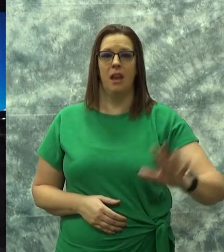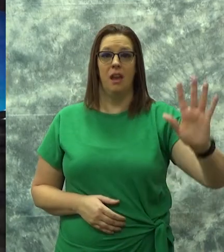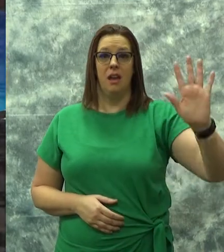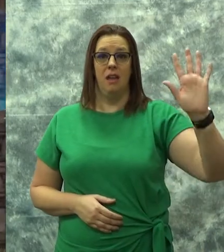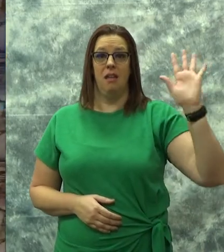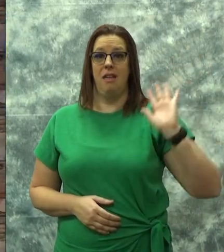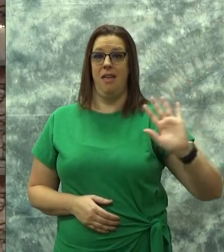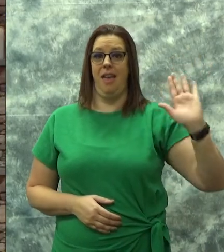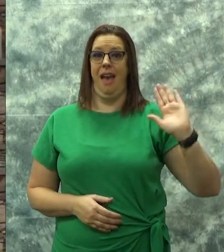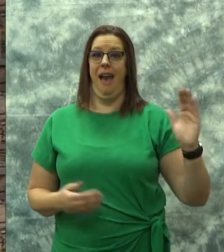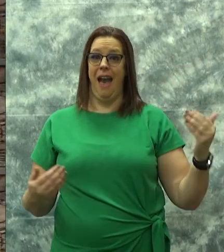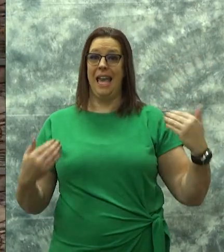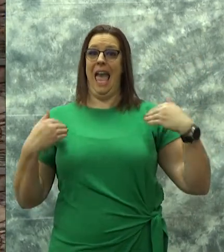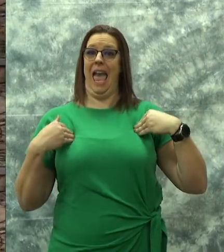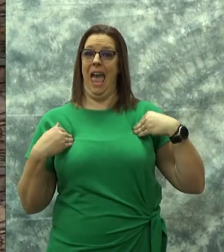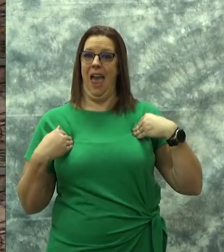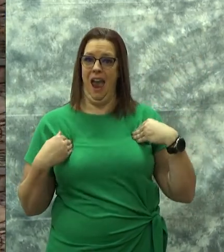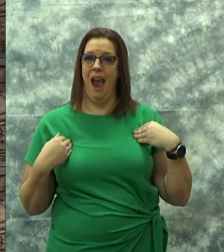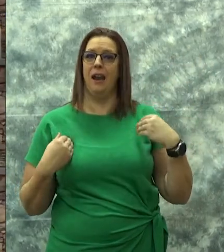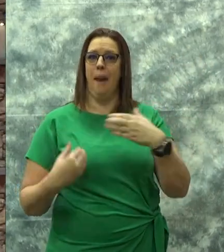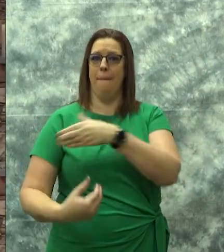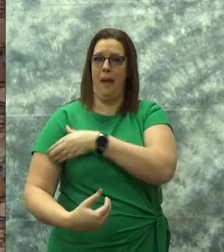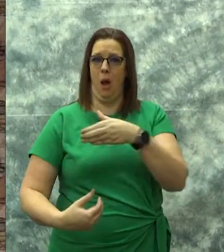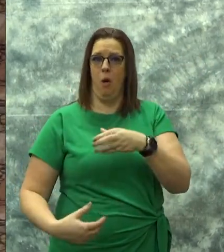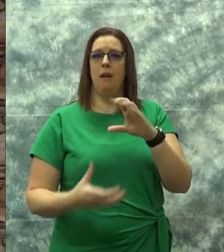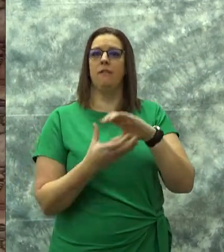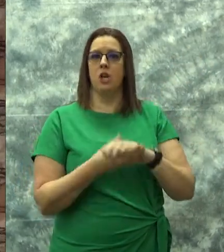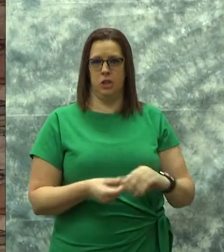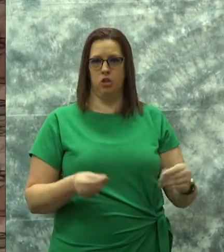I once had a powerful story